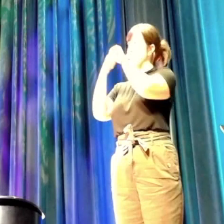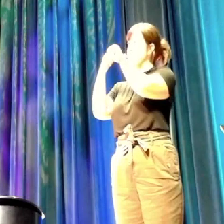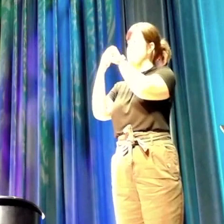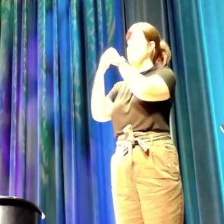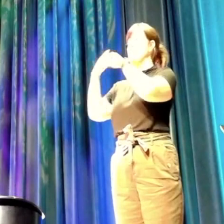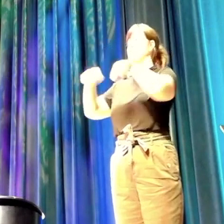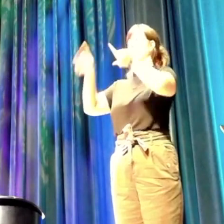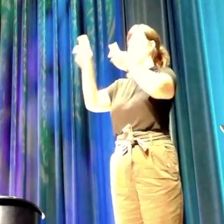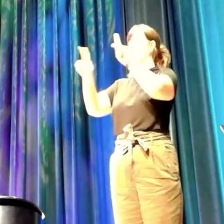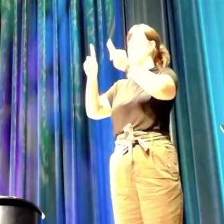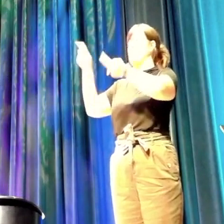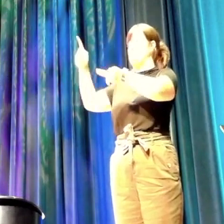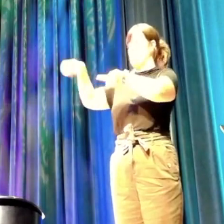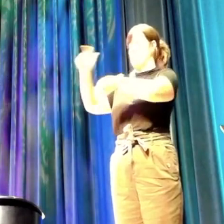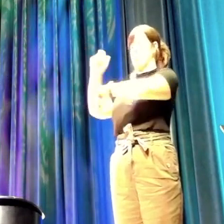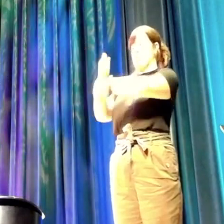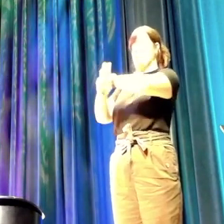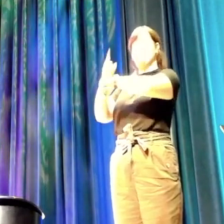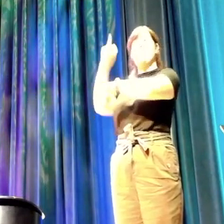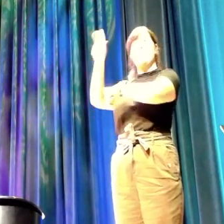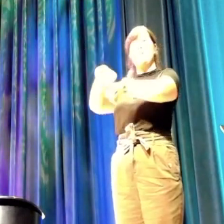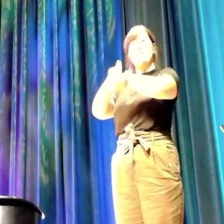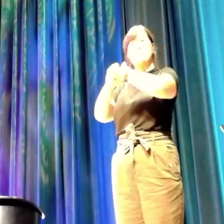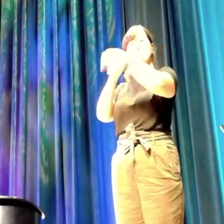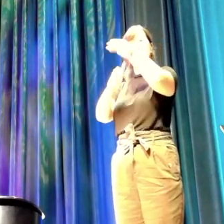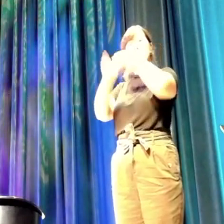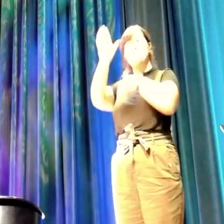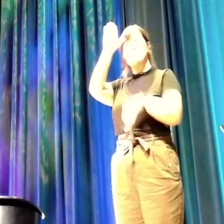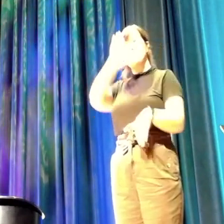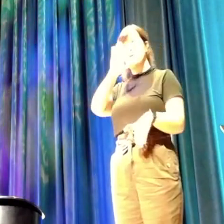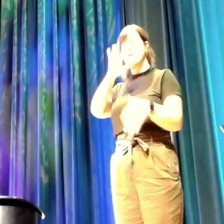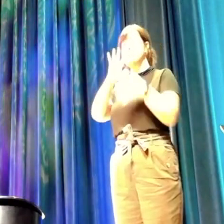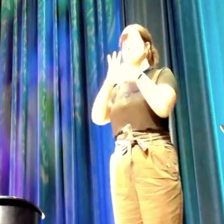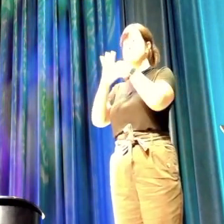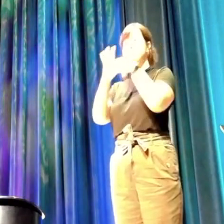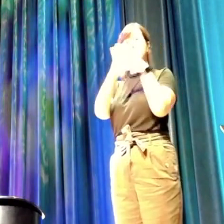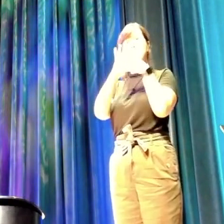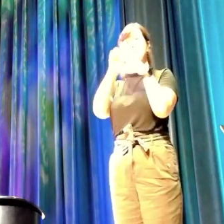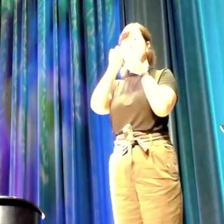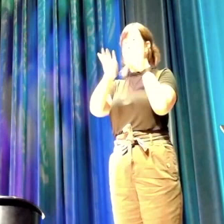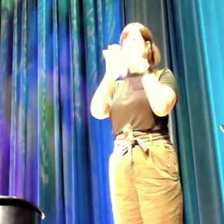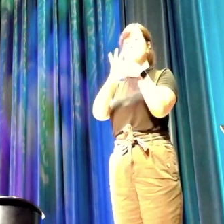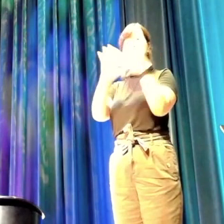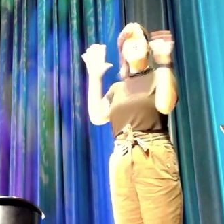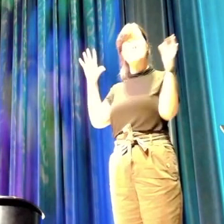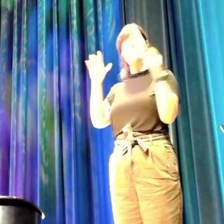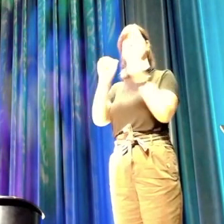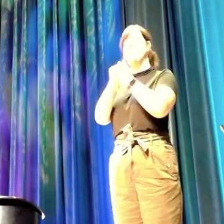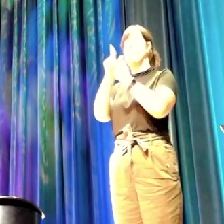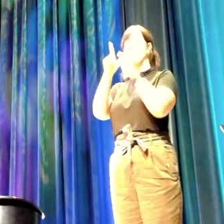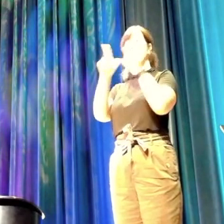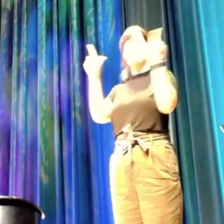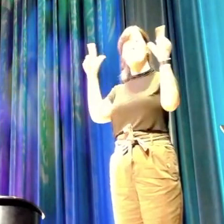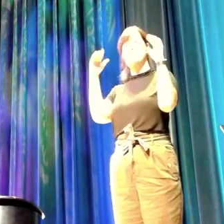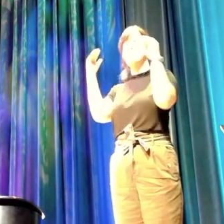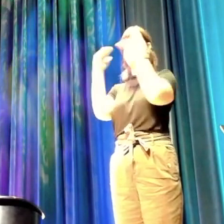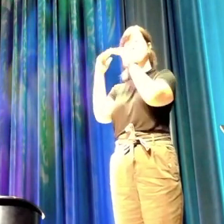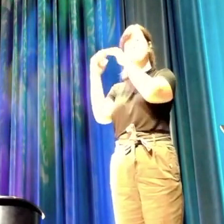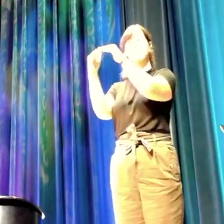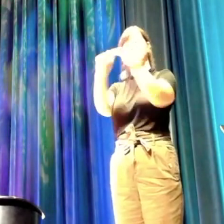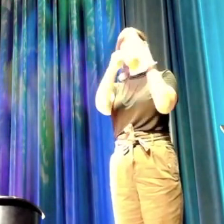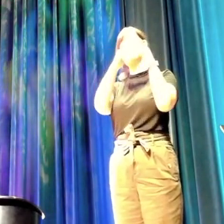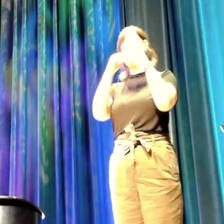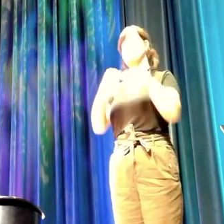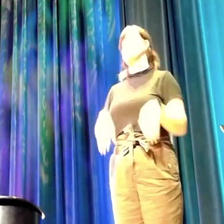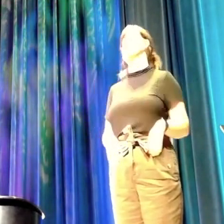the Republic for which it stands, one nation, under God, indivisible, with liberty and justice for